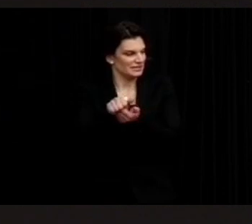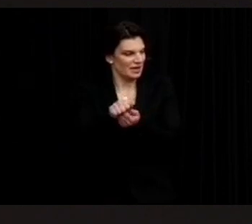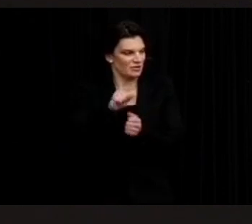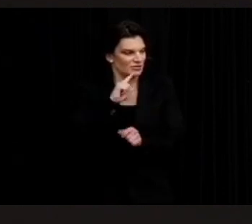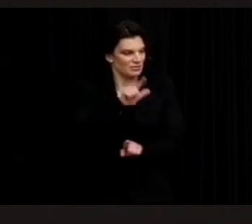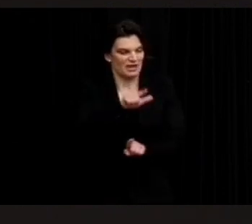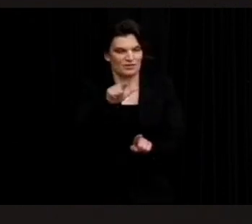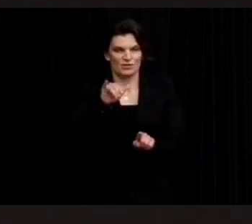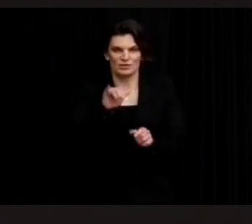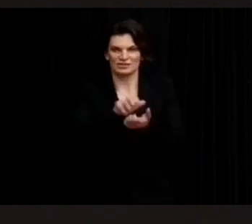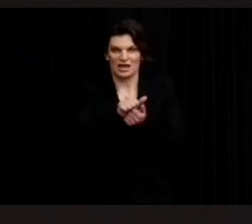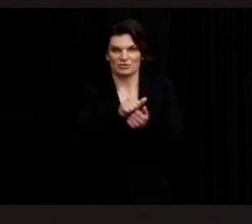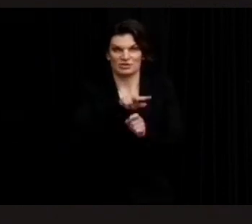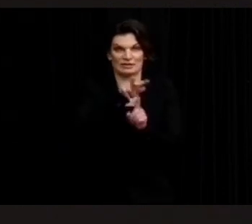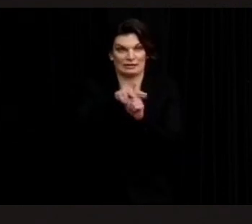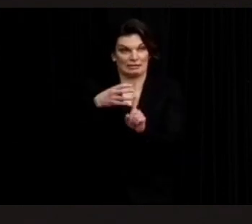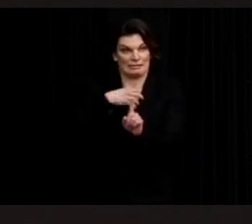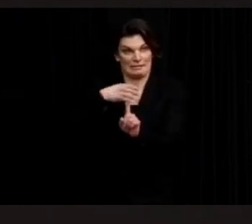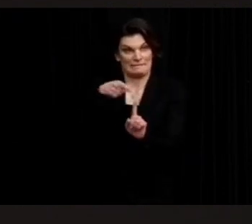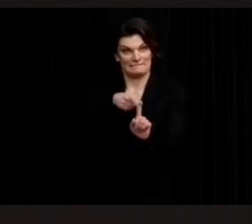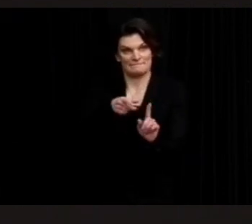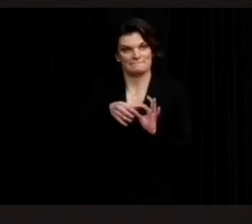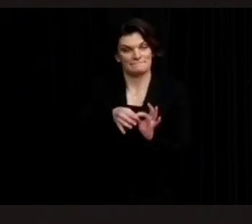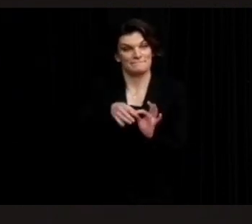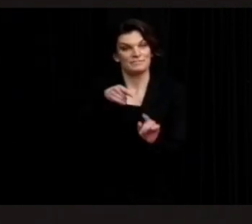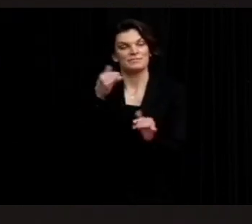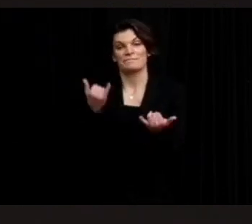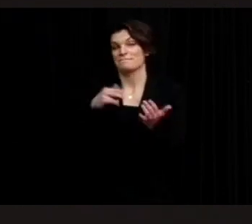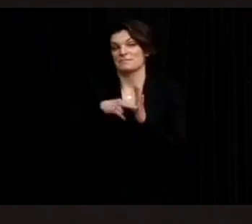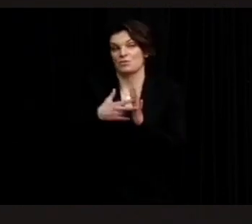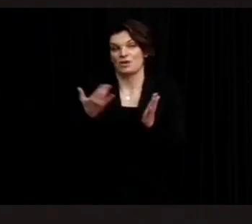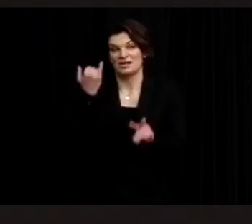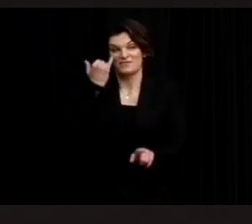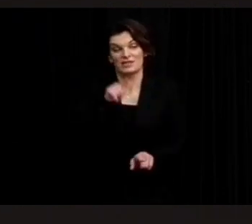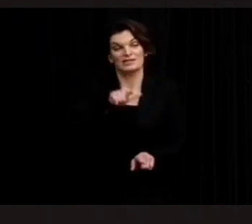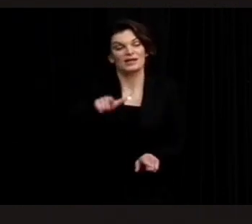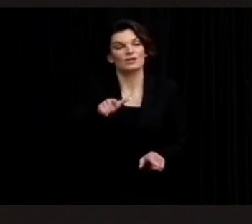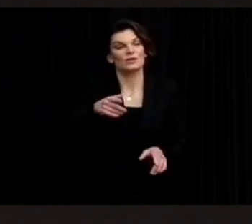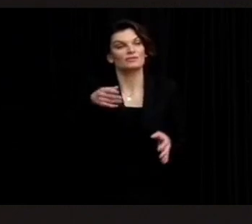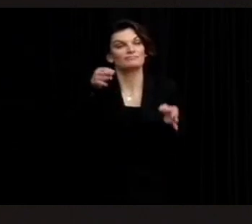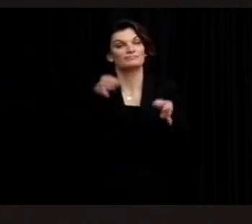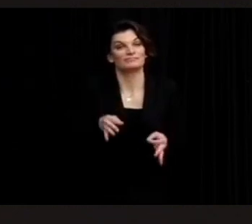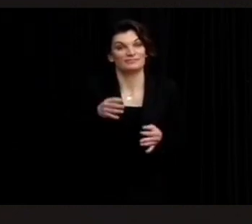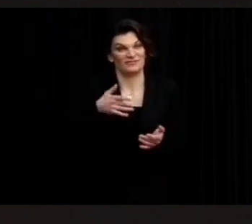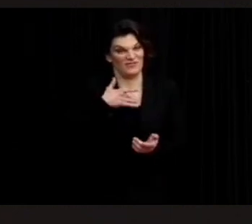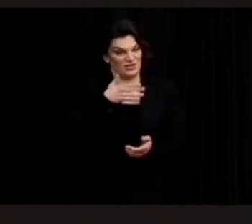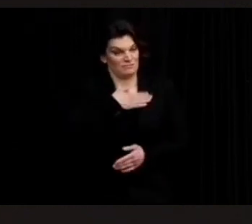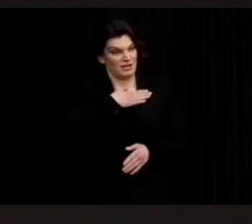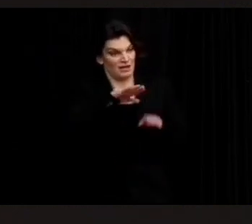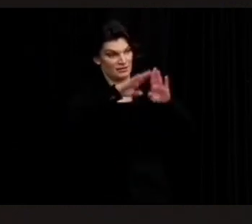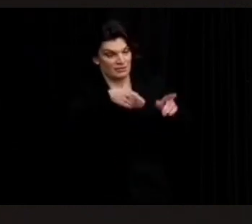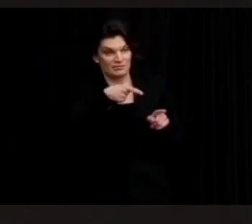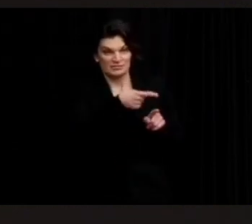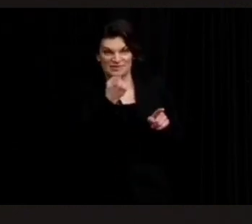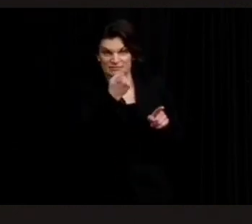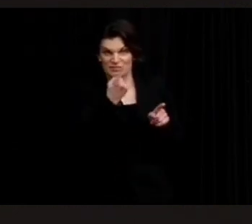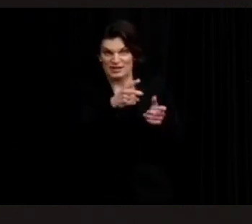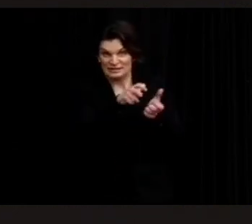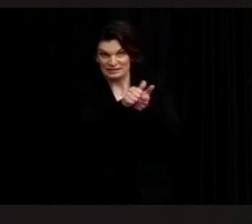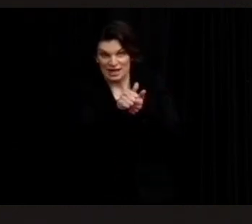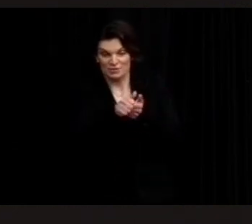that we have a process. So if there's a tenant and the landlord feels as if there's been damages to their unit that